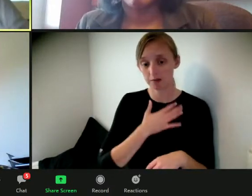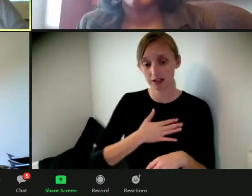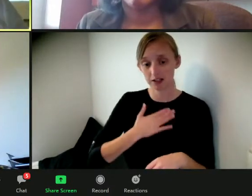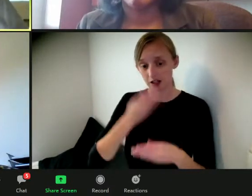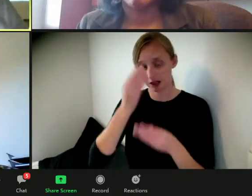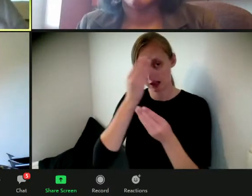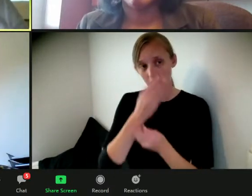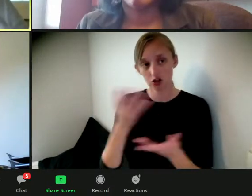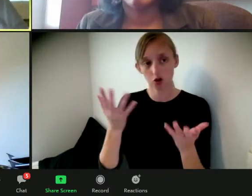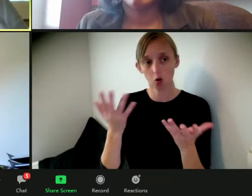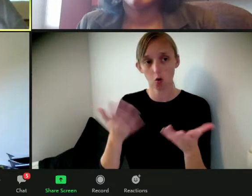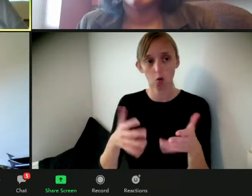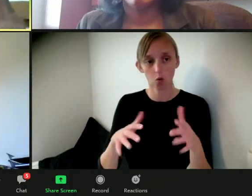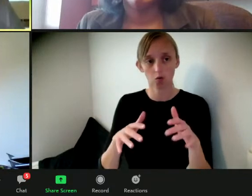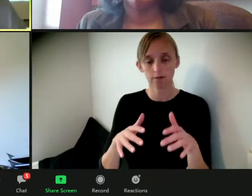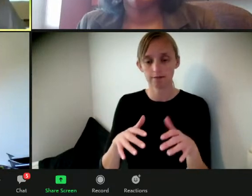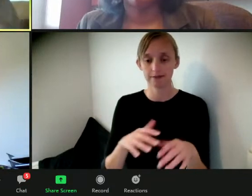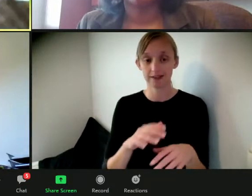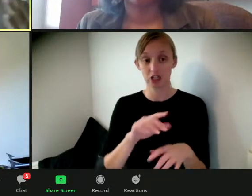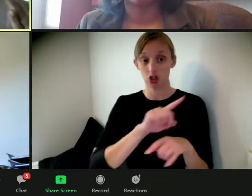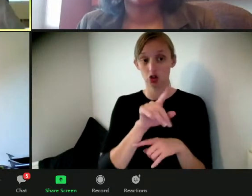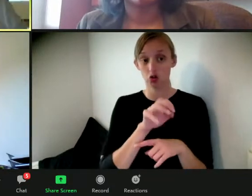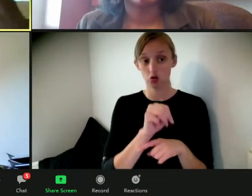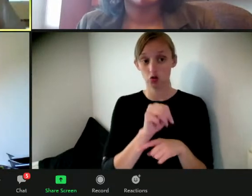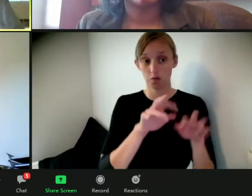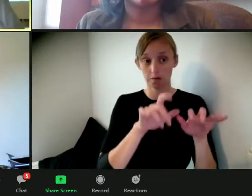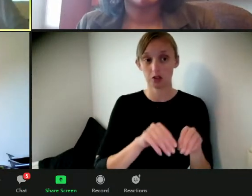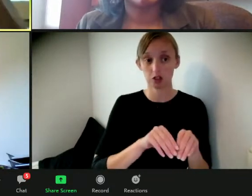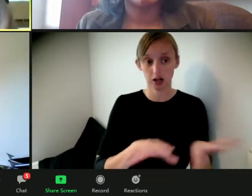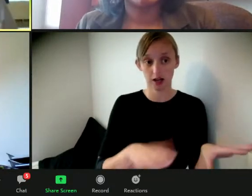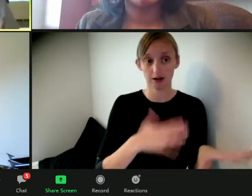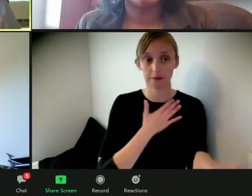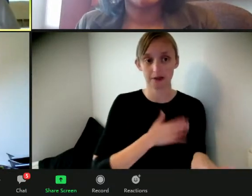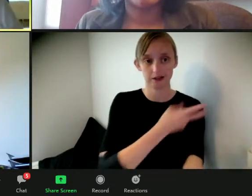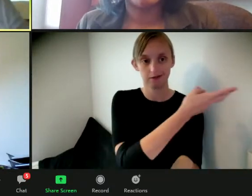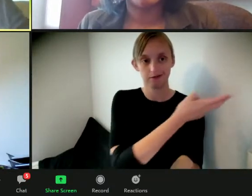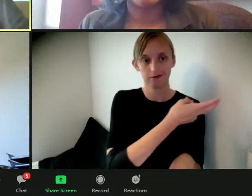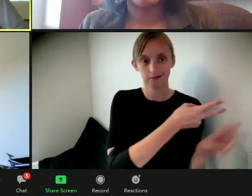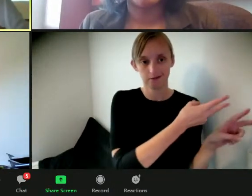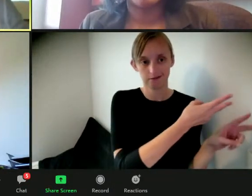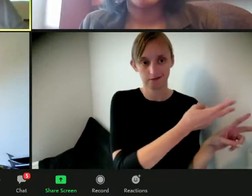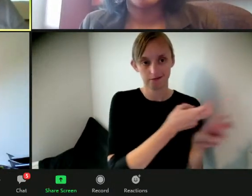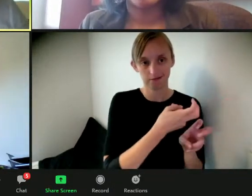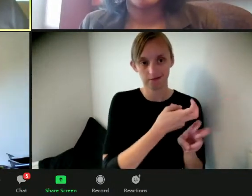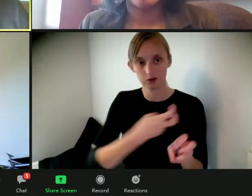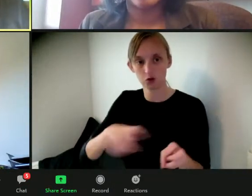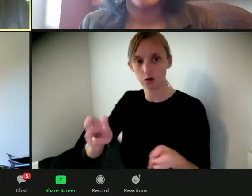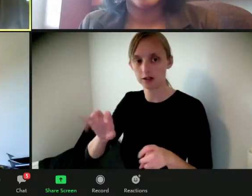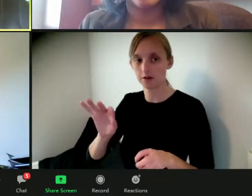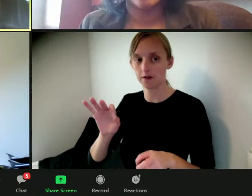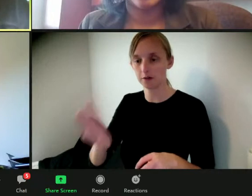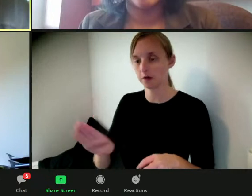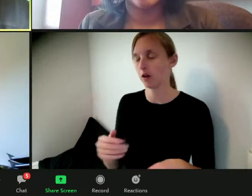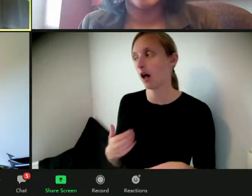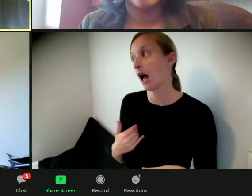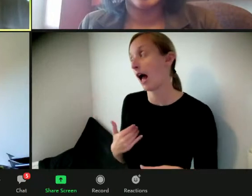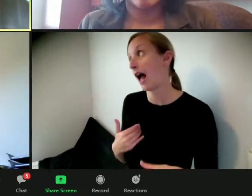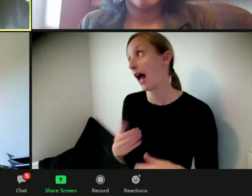in the Facebook chat. I have one last question. We actually have a number of other questions, but I have time for one more